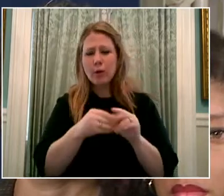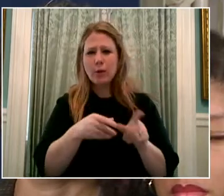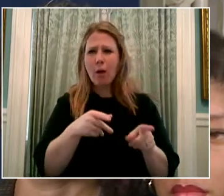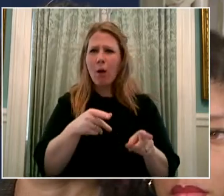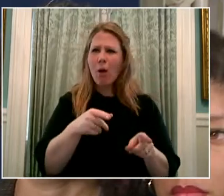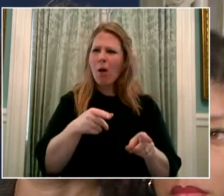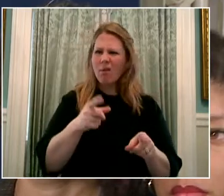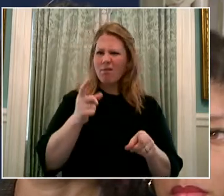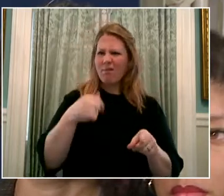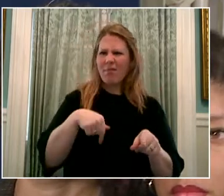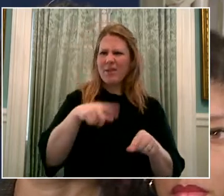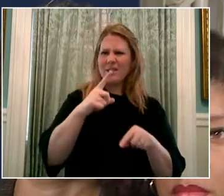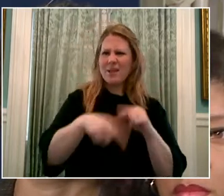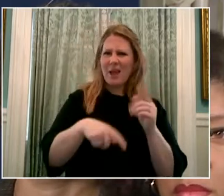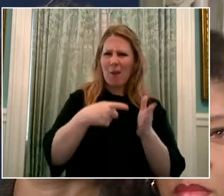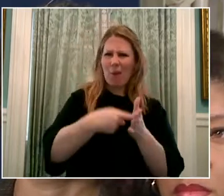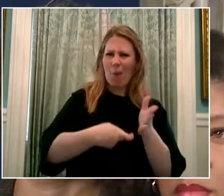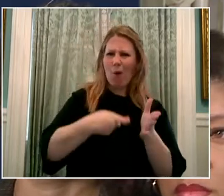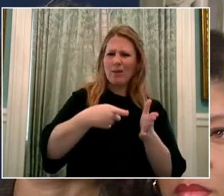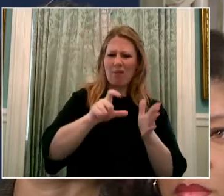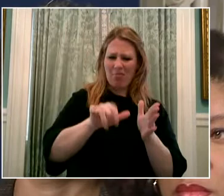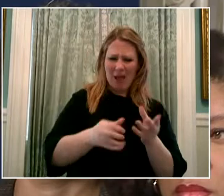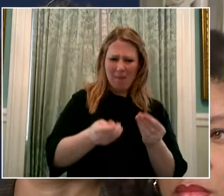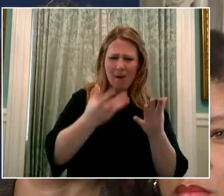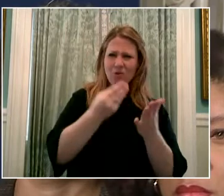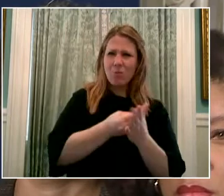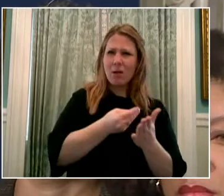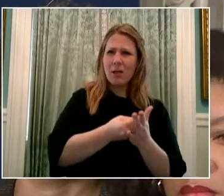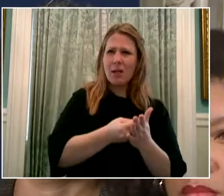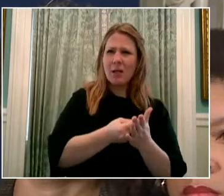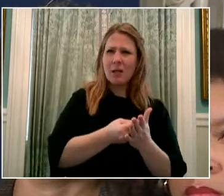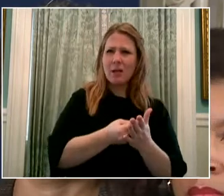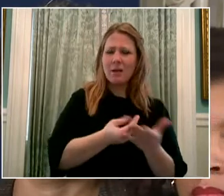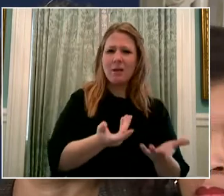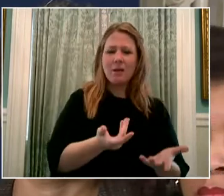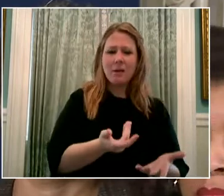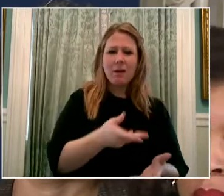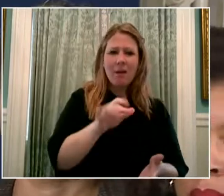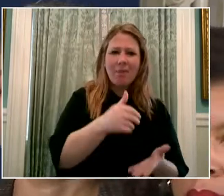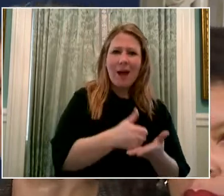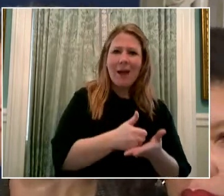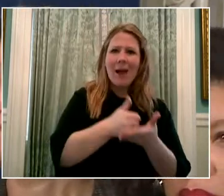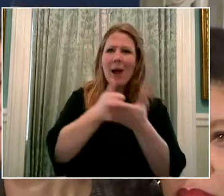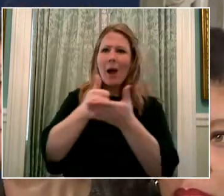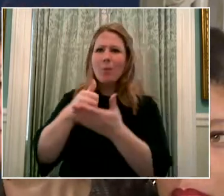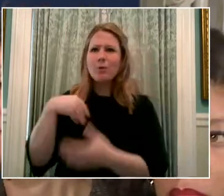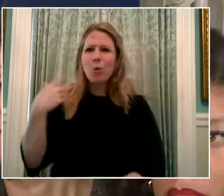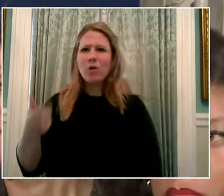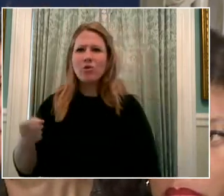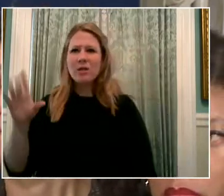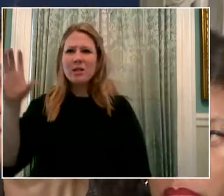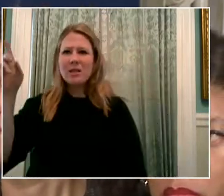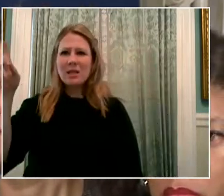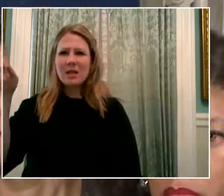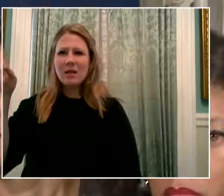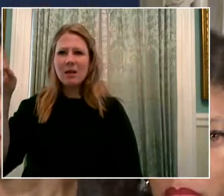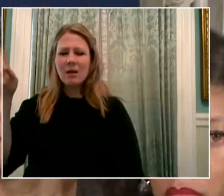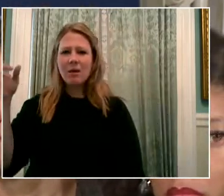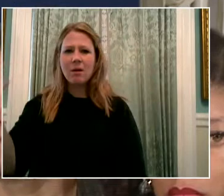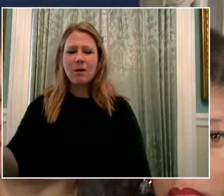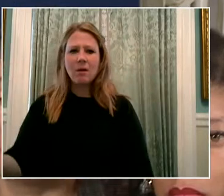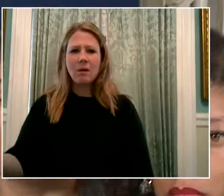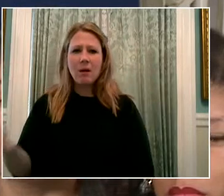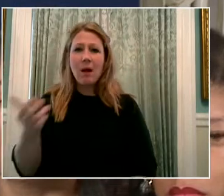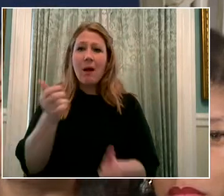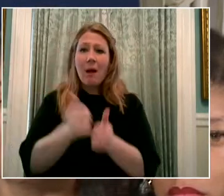adds to the flavor that the Washington is feeling. Oh, it can't be that bad. Every time I read the editorials, they say that it's